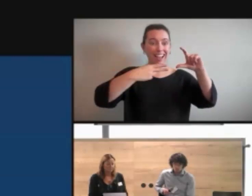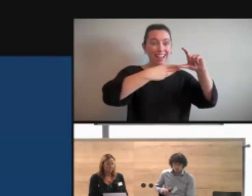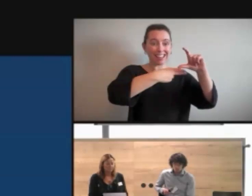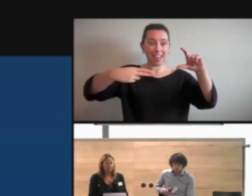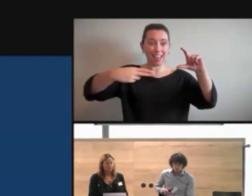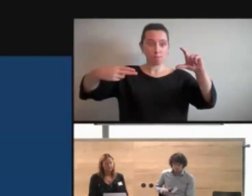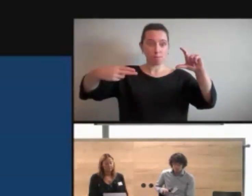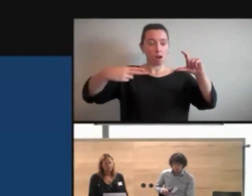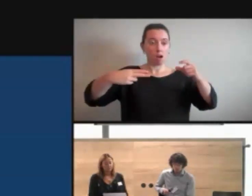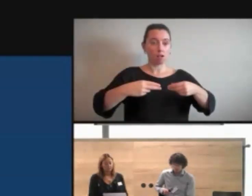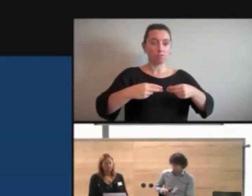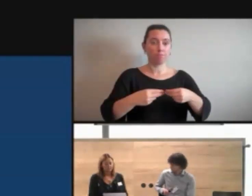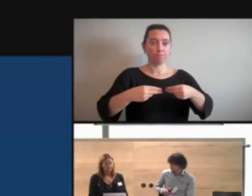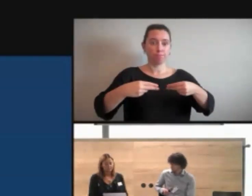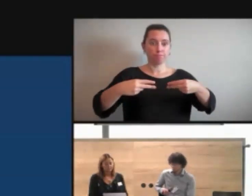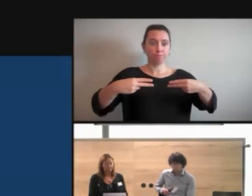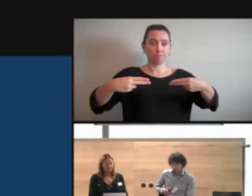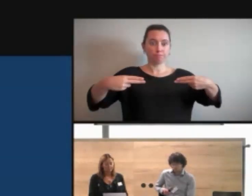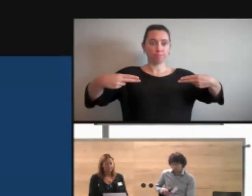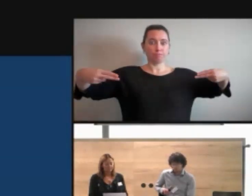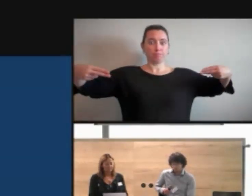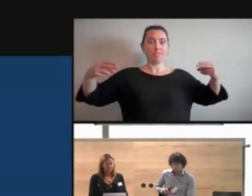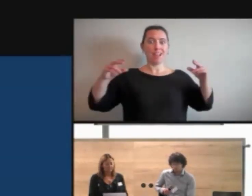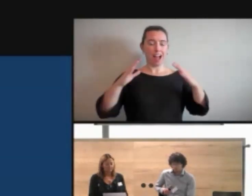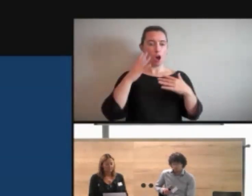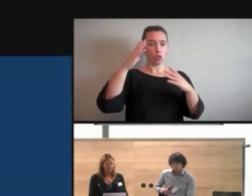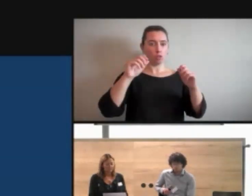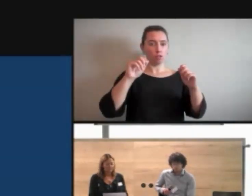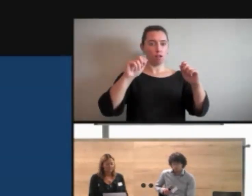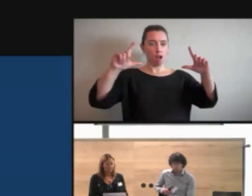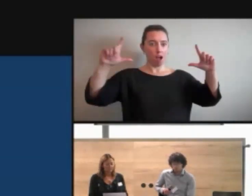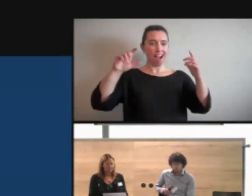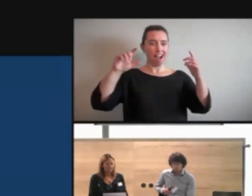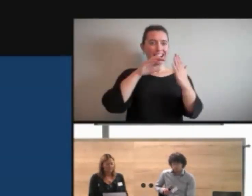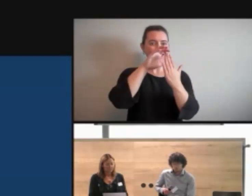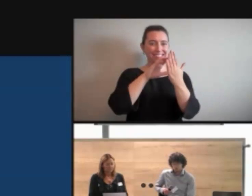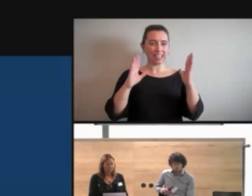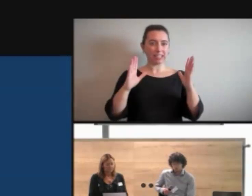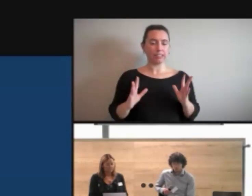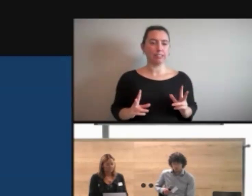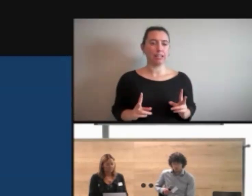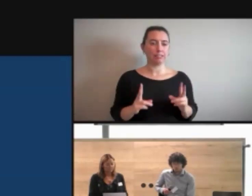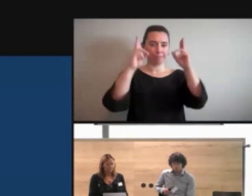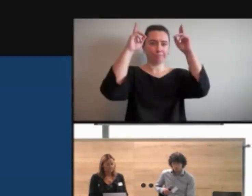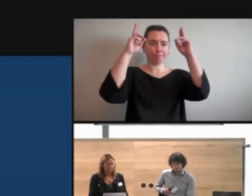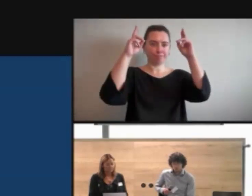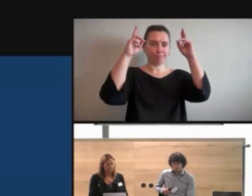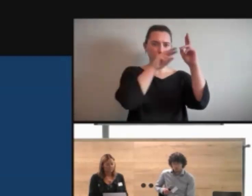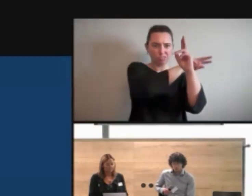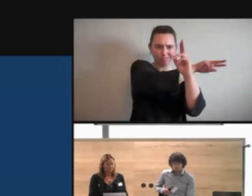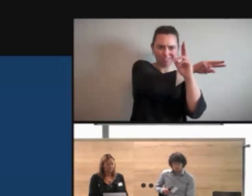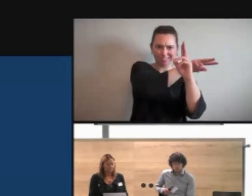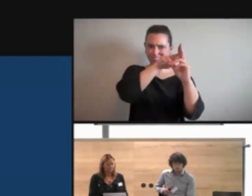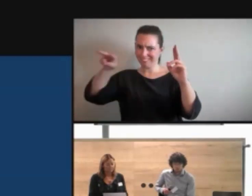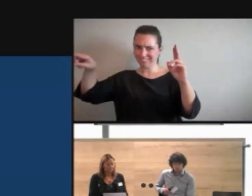by increasing text size. Text starts to get cut off. Again, on Android, on the next slide,